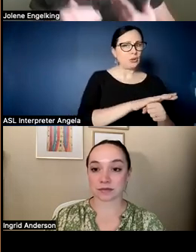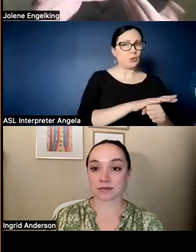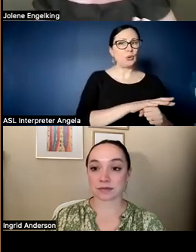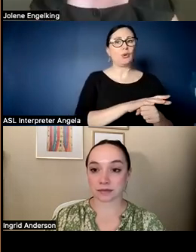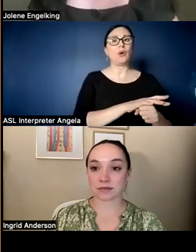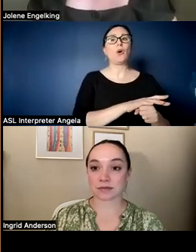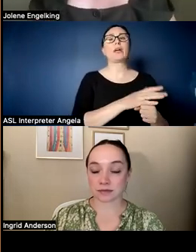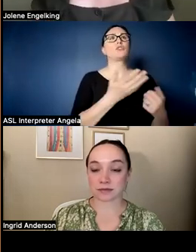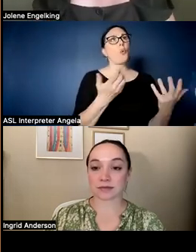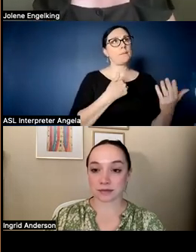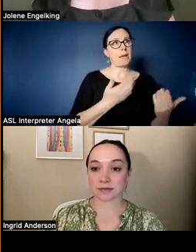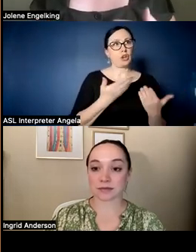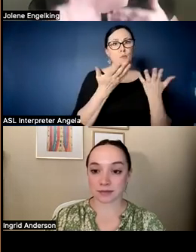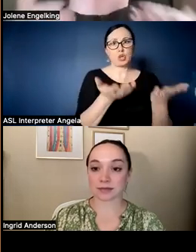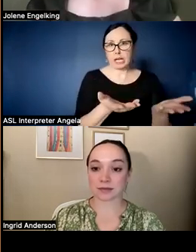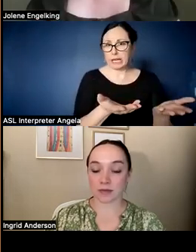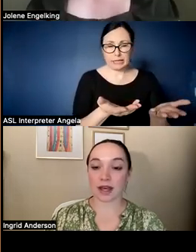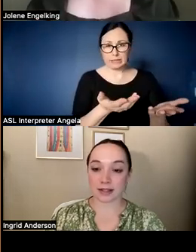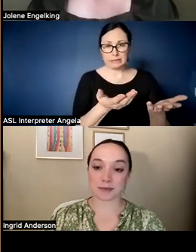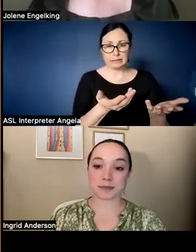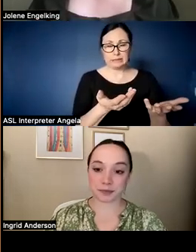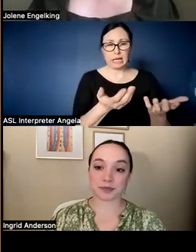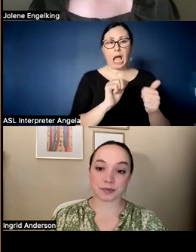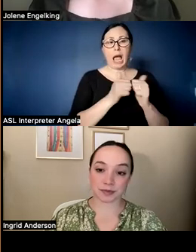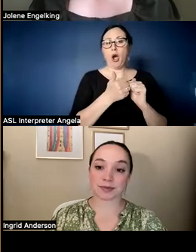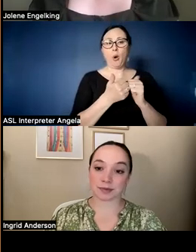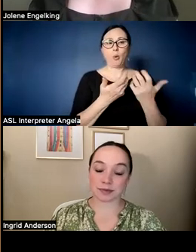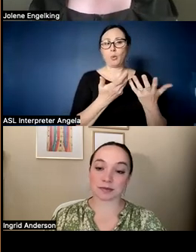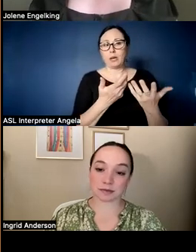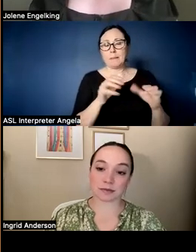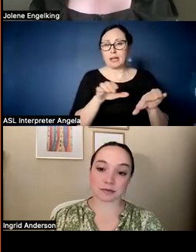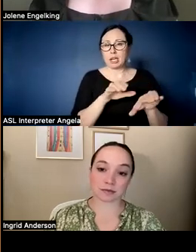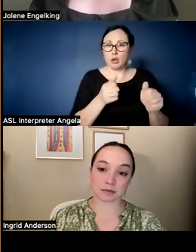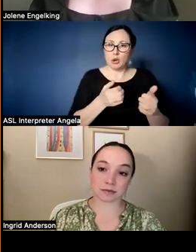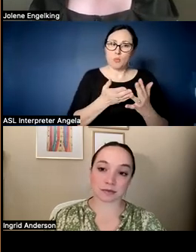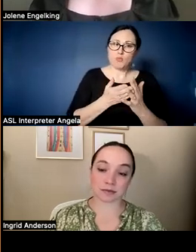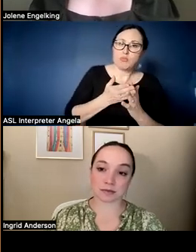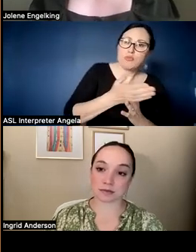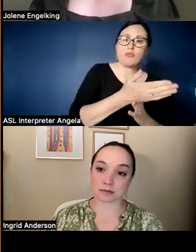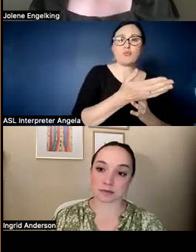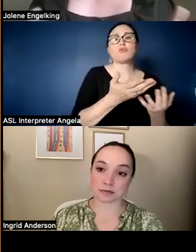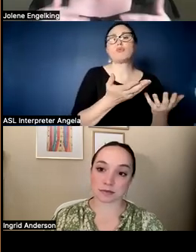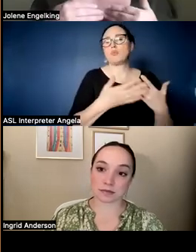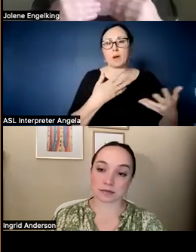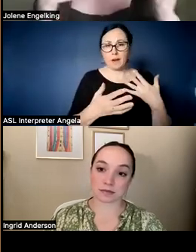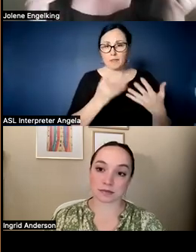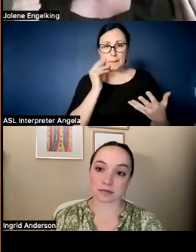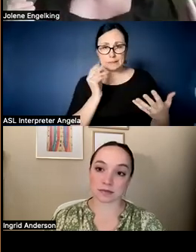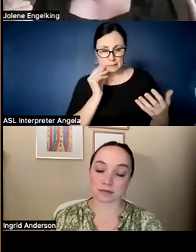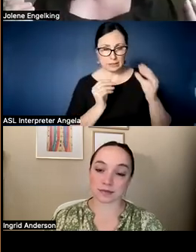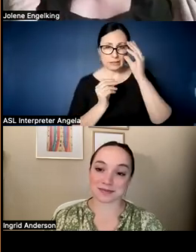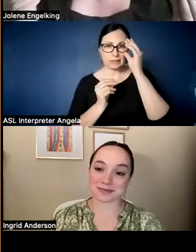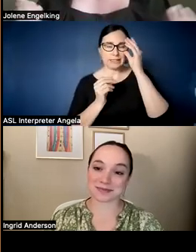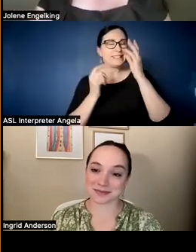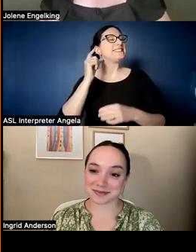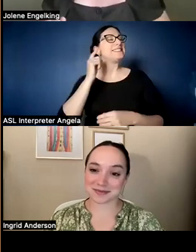I'm going to bring, and this is how we're going to help me move forward through this, right? And it sounds hokey